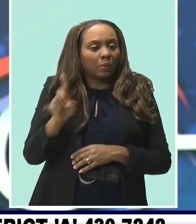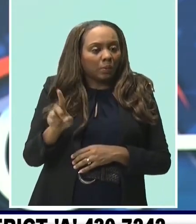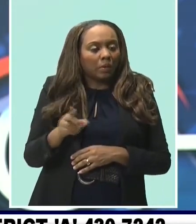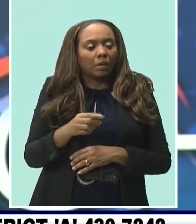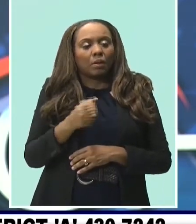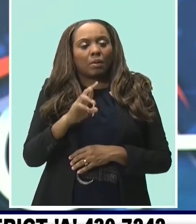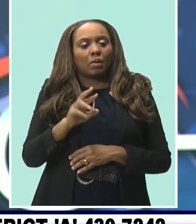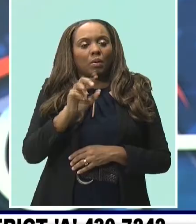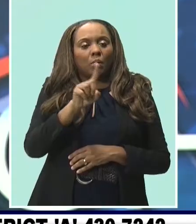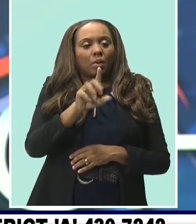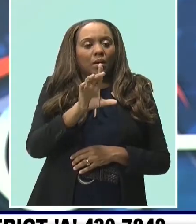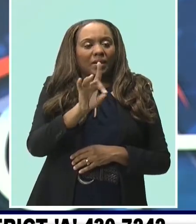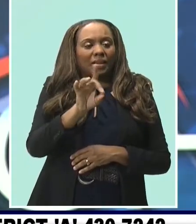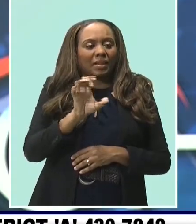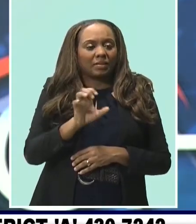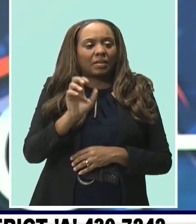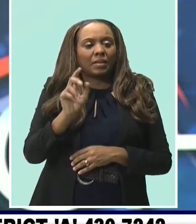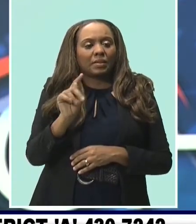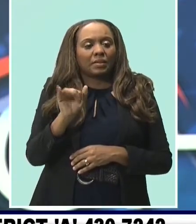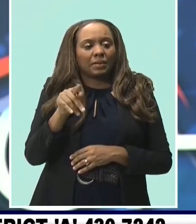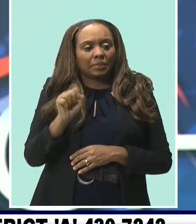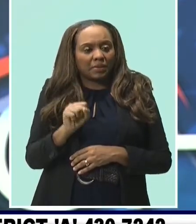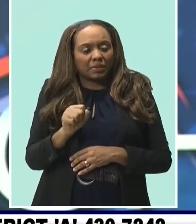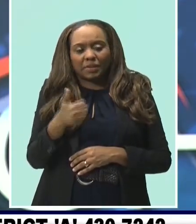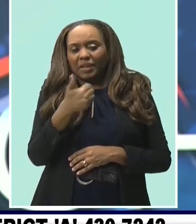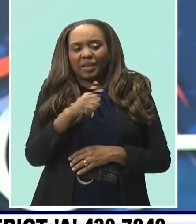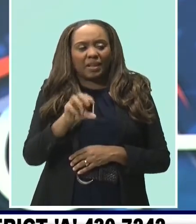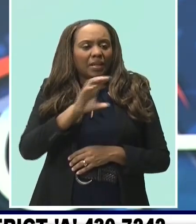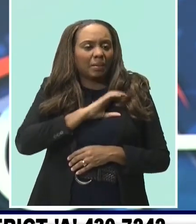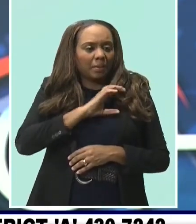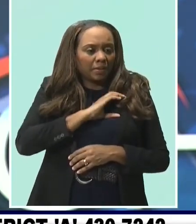at 1-800-TIPS, the District A Police Station at